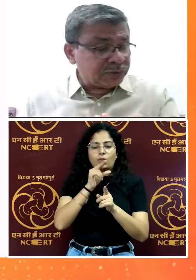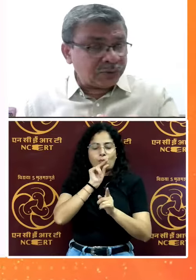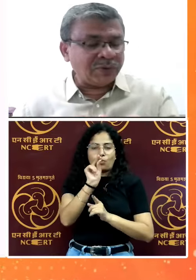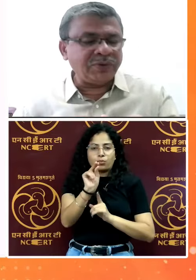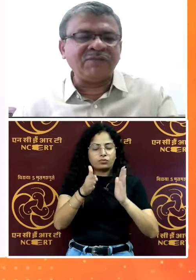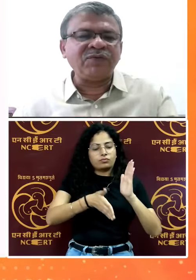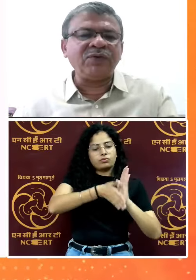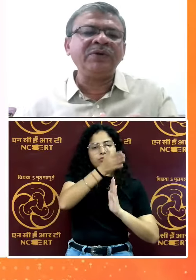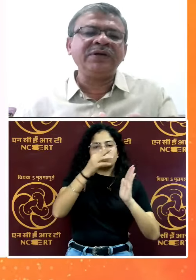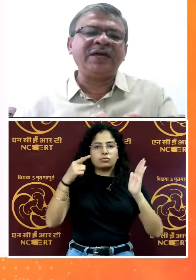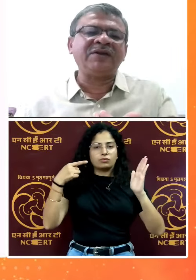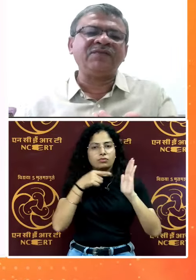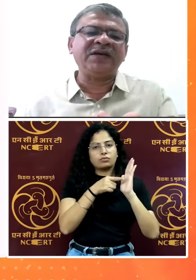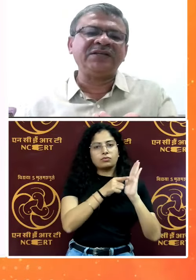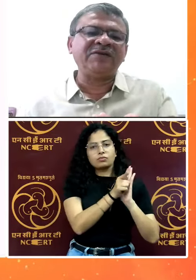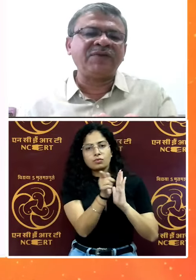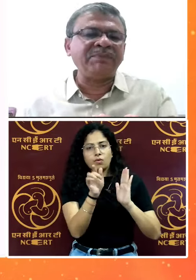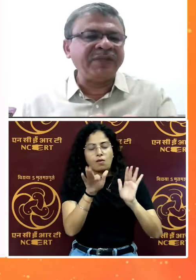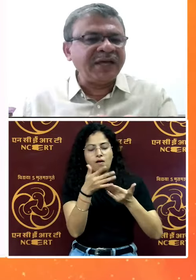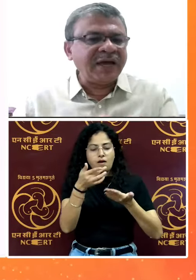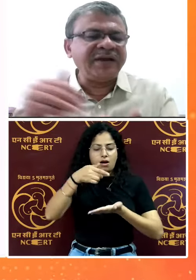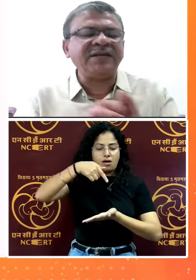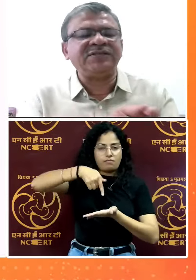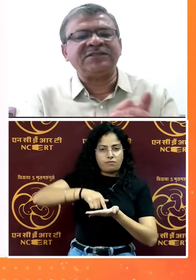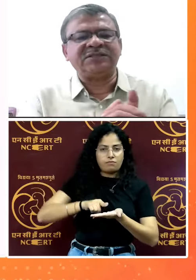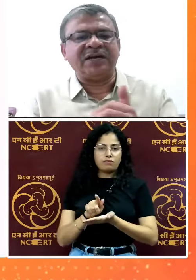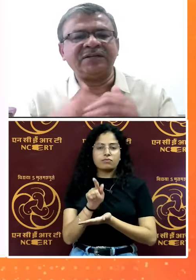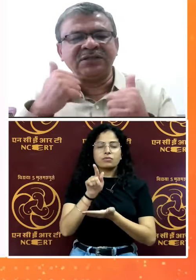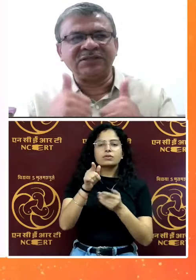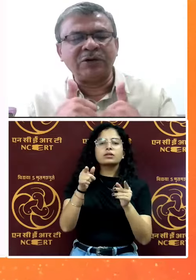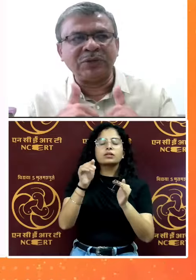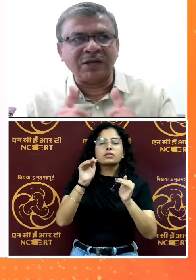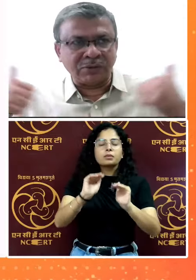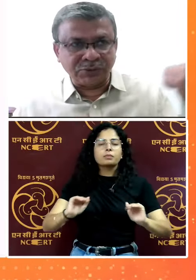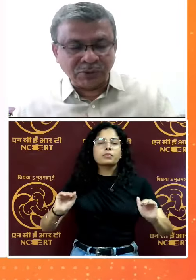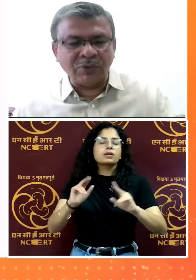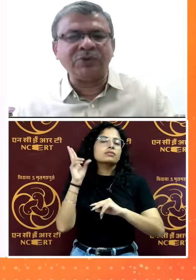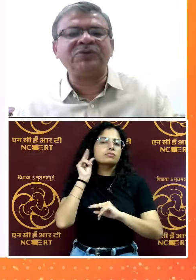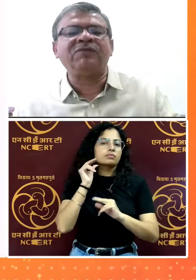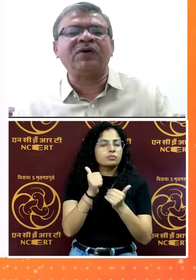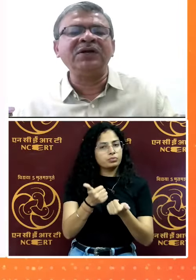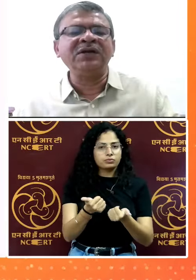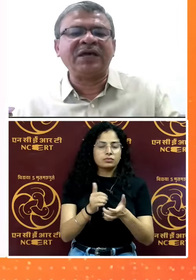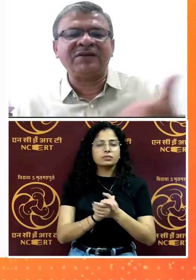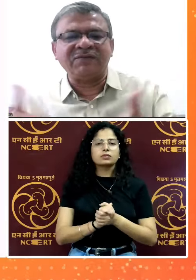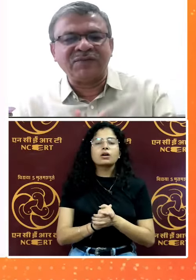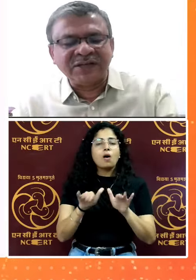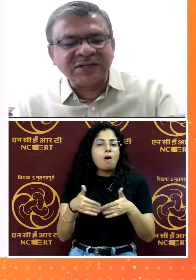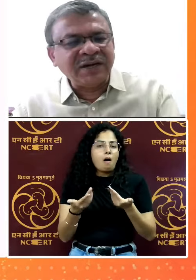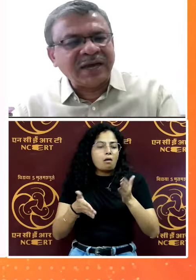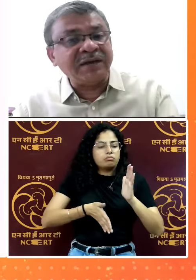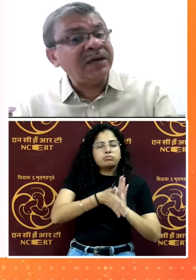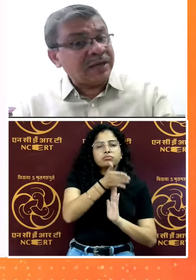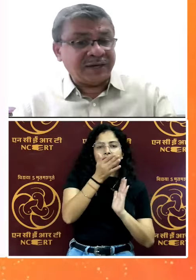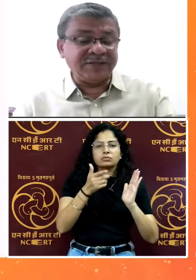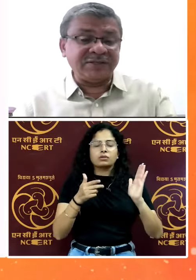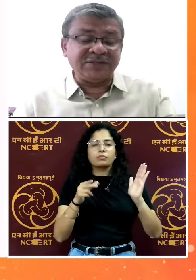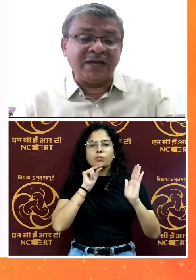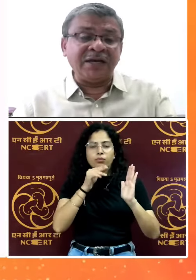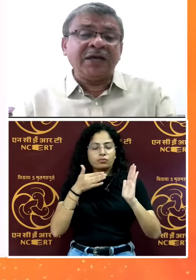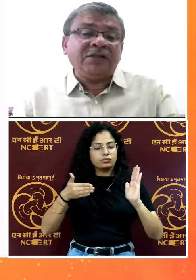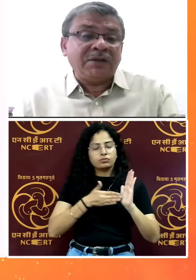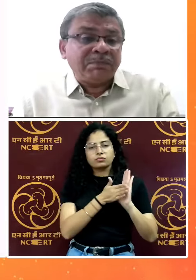can also go to the floor, get reflected from there and reach the child. The sound can also go to the wall, get reflected and